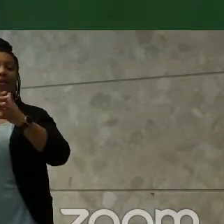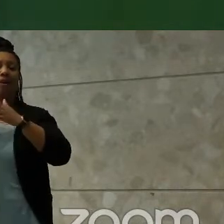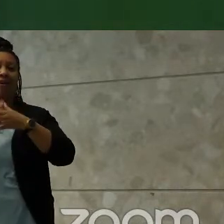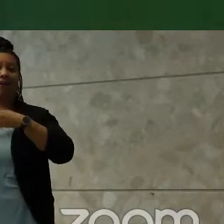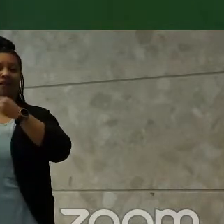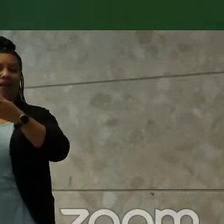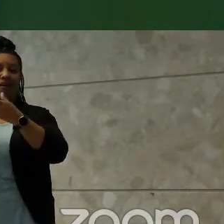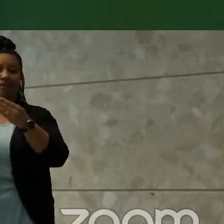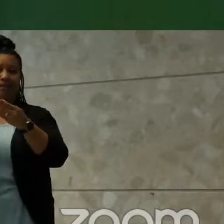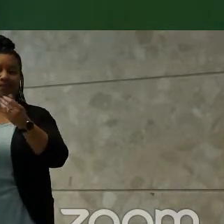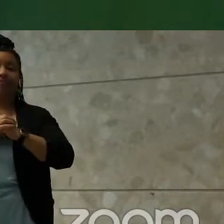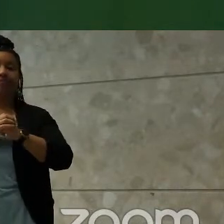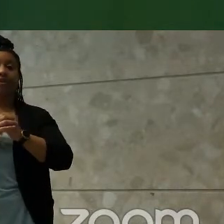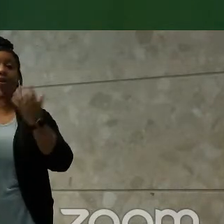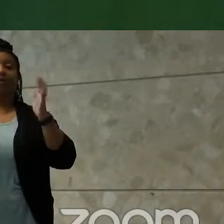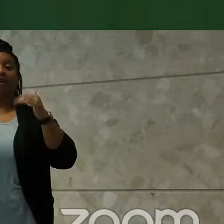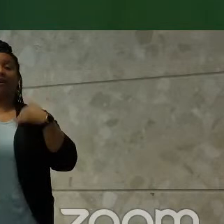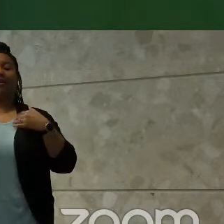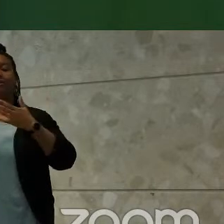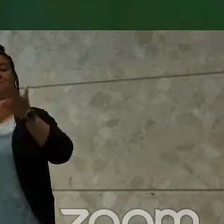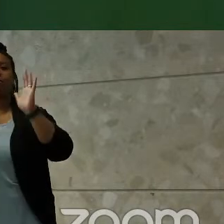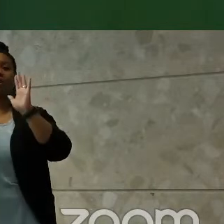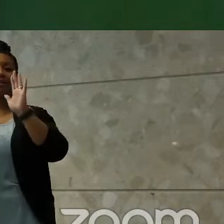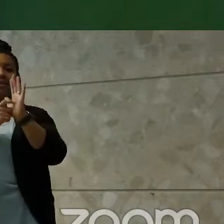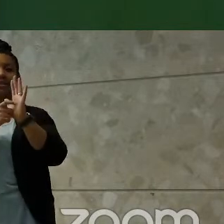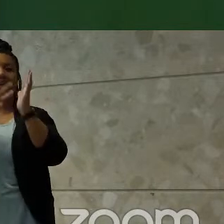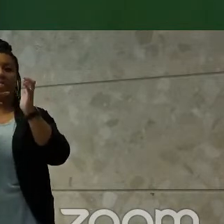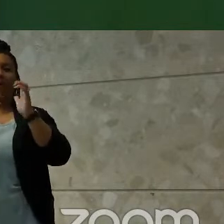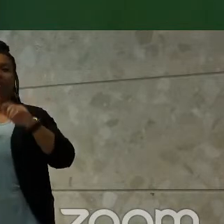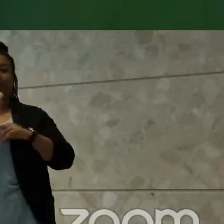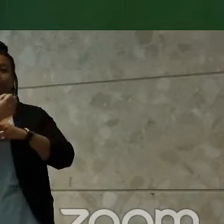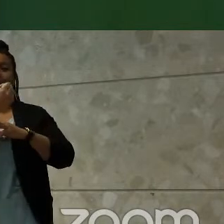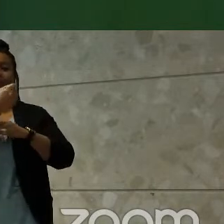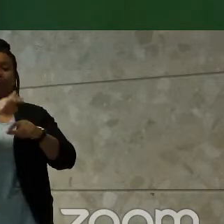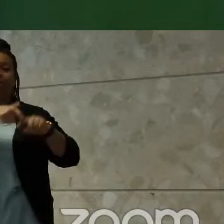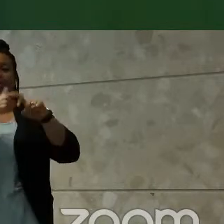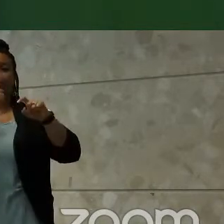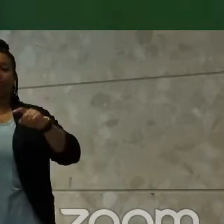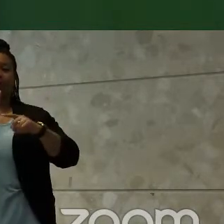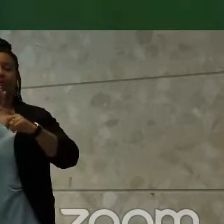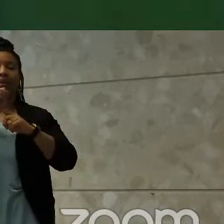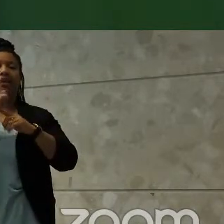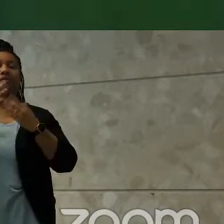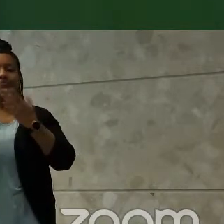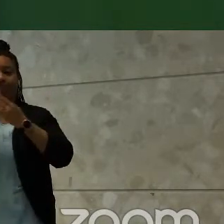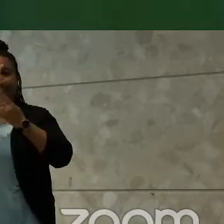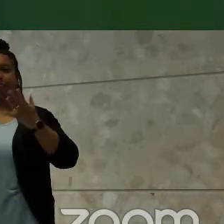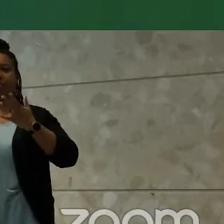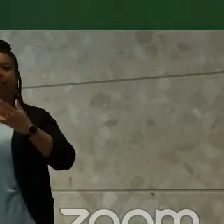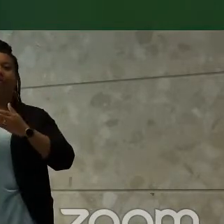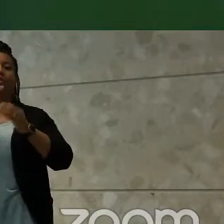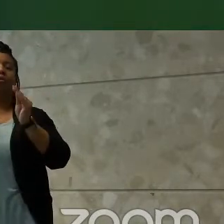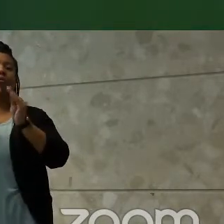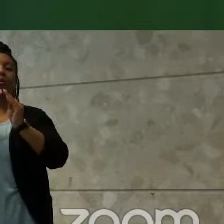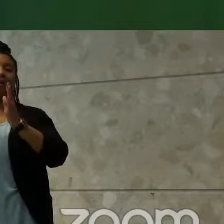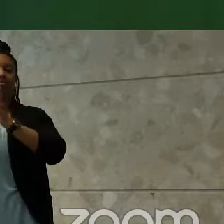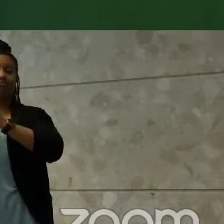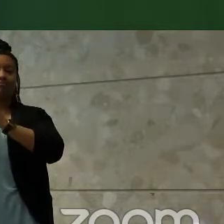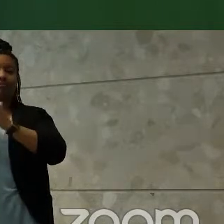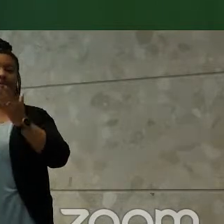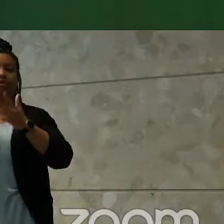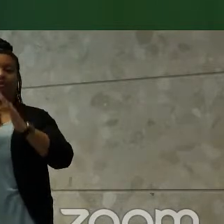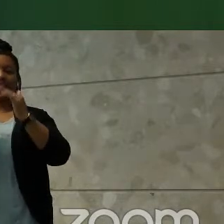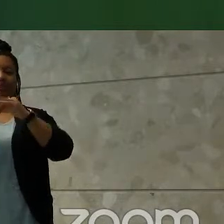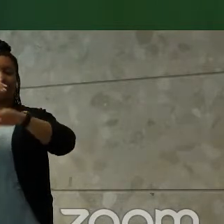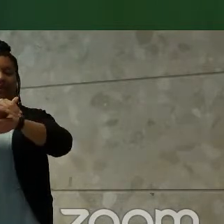we've already had some recognitions. I want to pause for a couple more acknowledgments as we begin our program tonight. So I'm